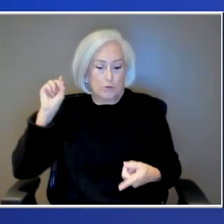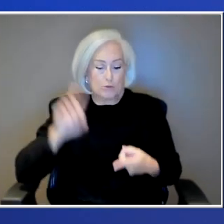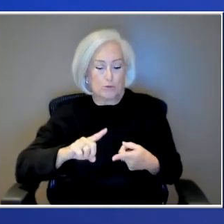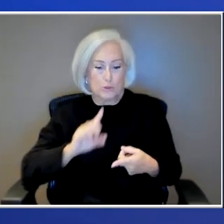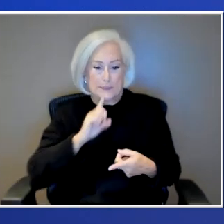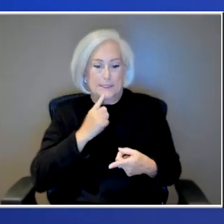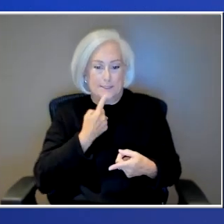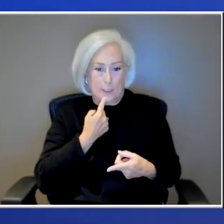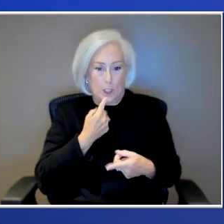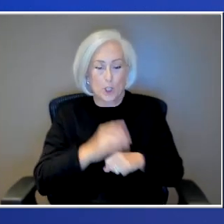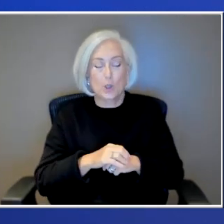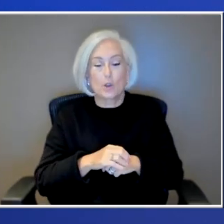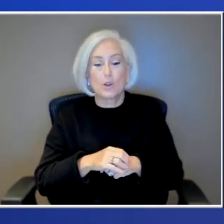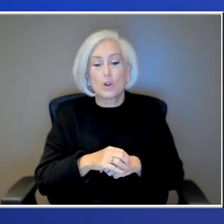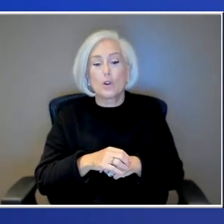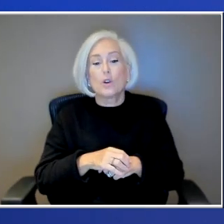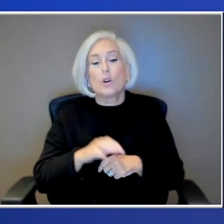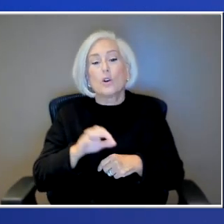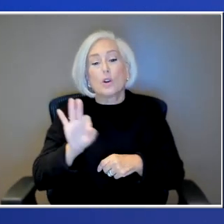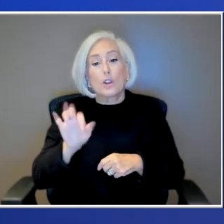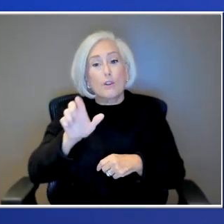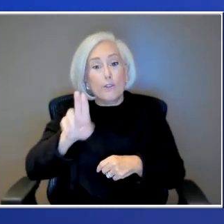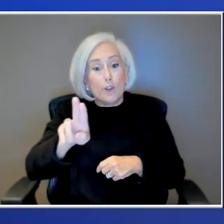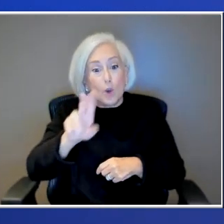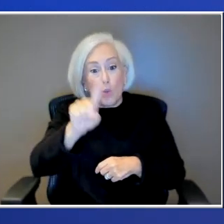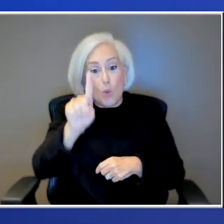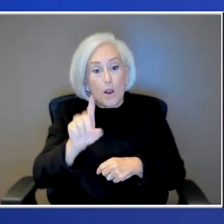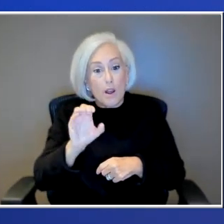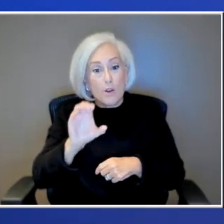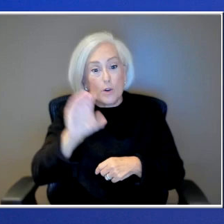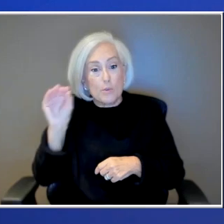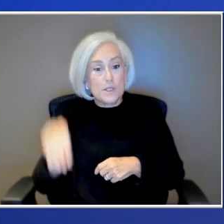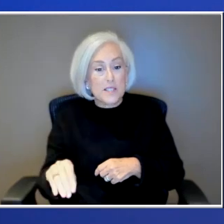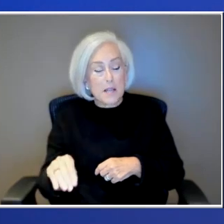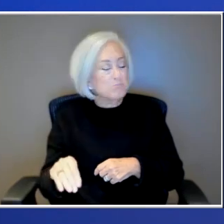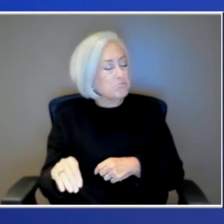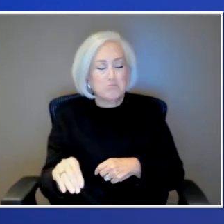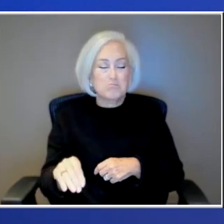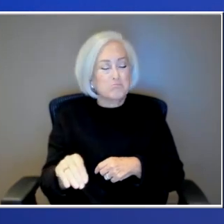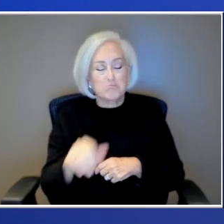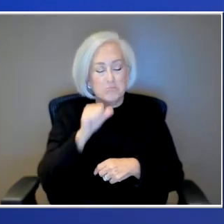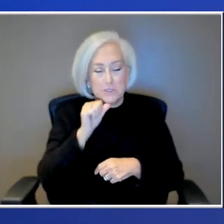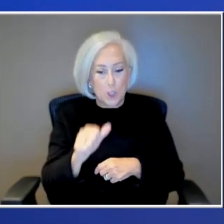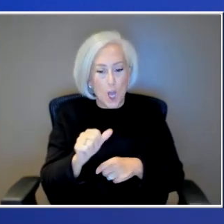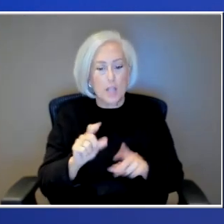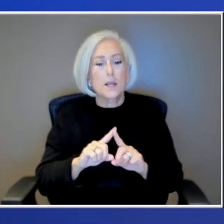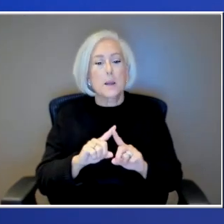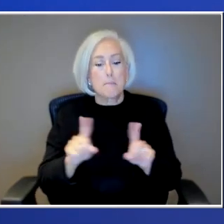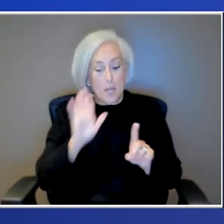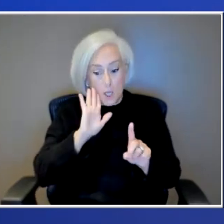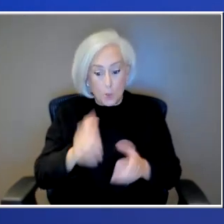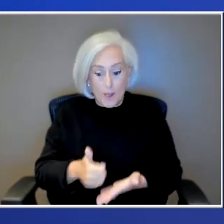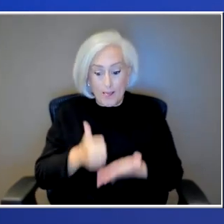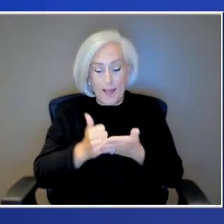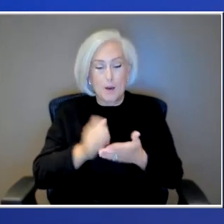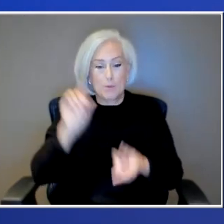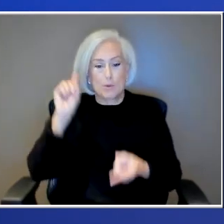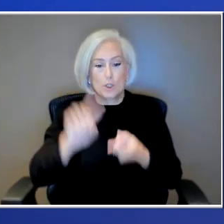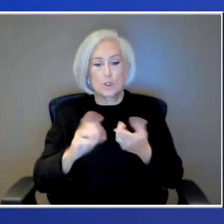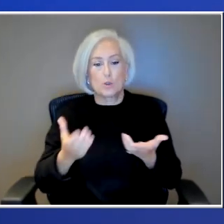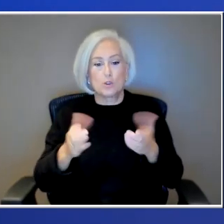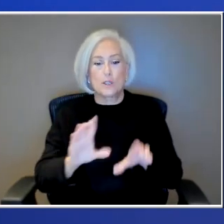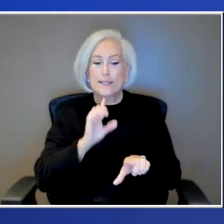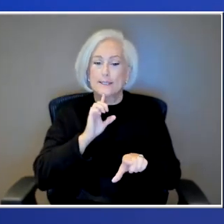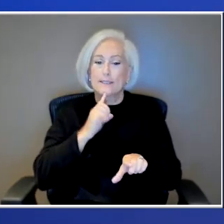is not always 100%. Not the highest efficacy, but it will help. It will reduce your chance of severe disease and having to